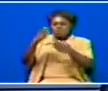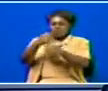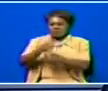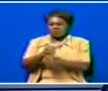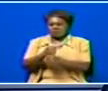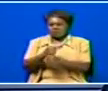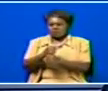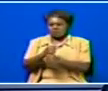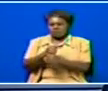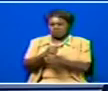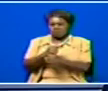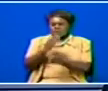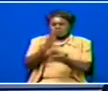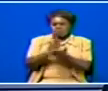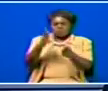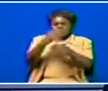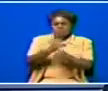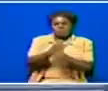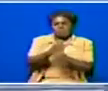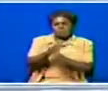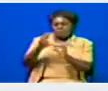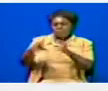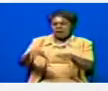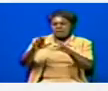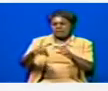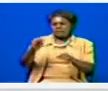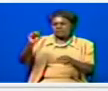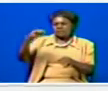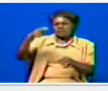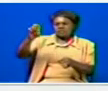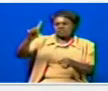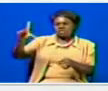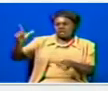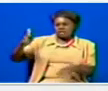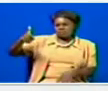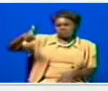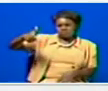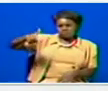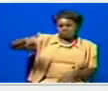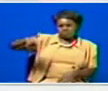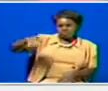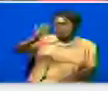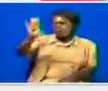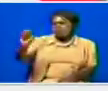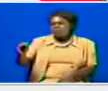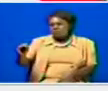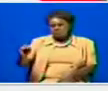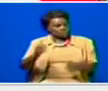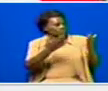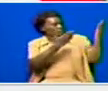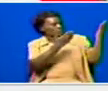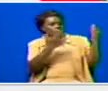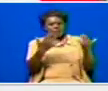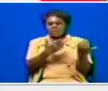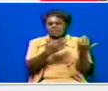tasked with running a petroleum company that distributes and markets Shell-branded fuels and lubricants in Africa. Muganda is expected to take